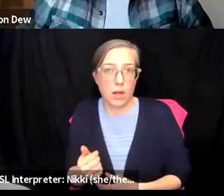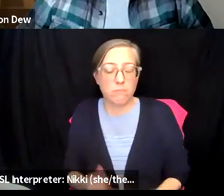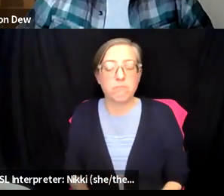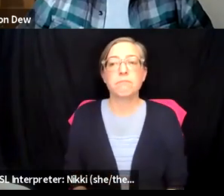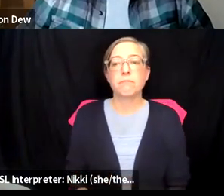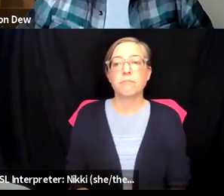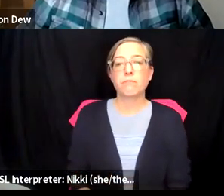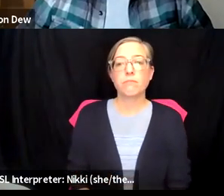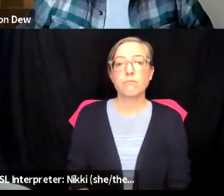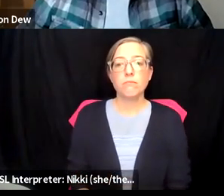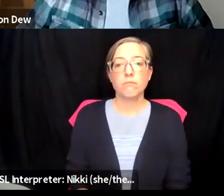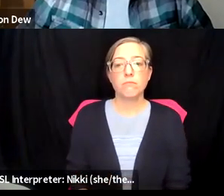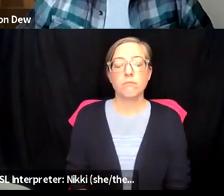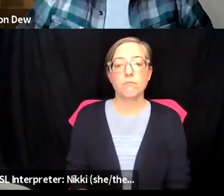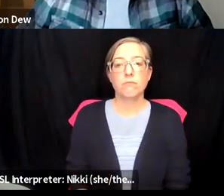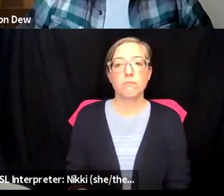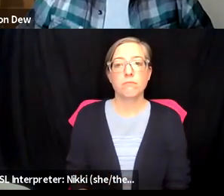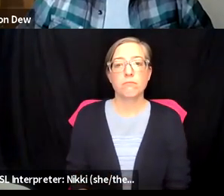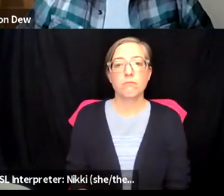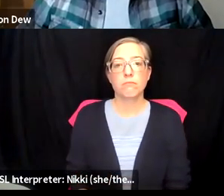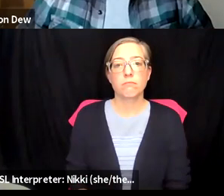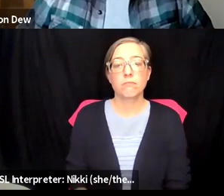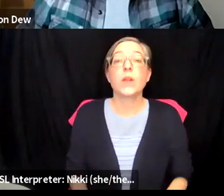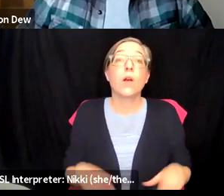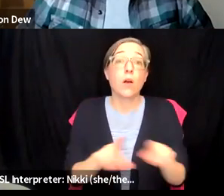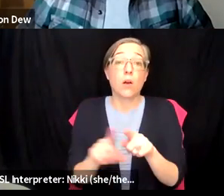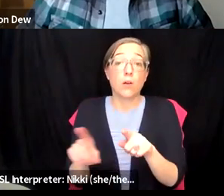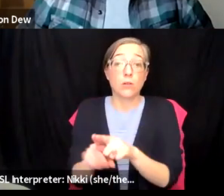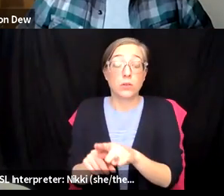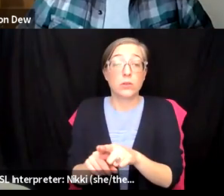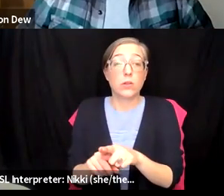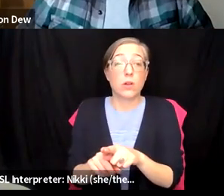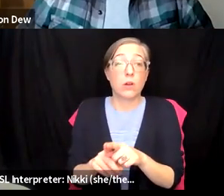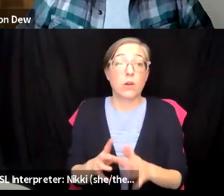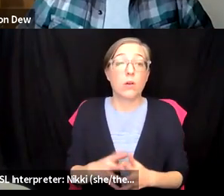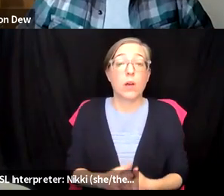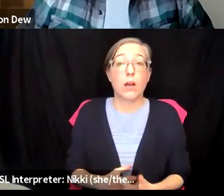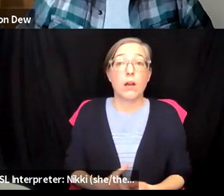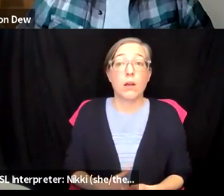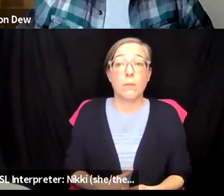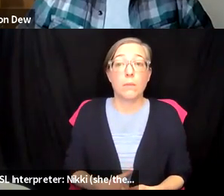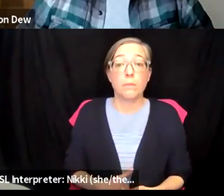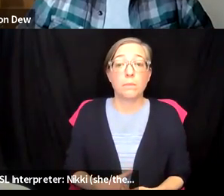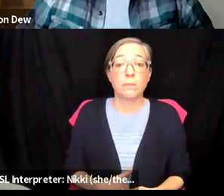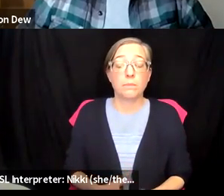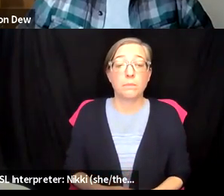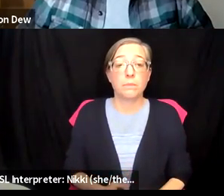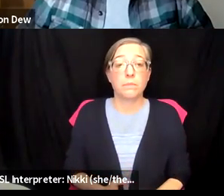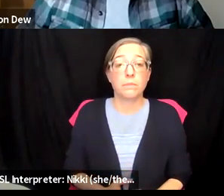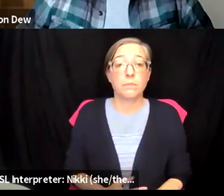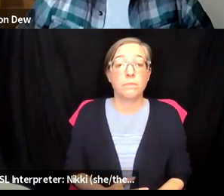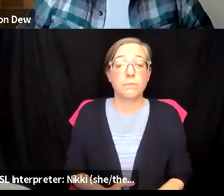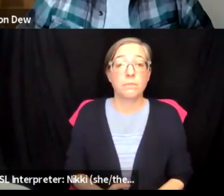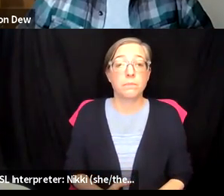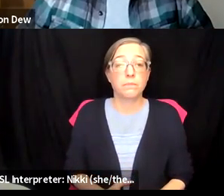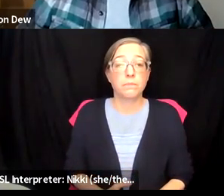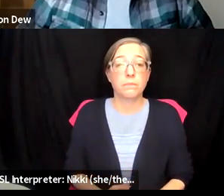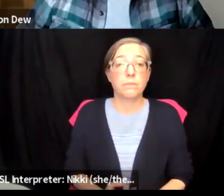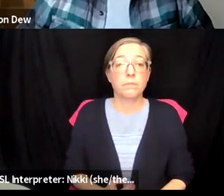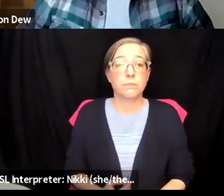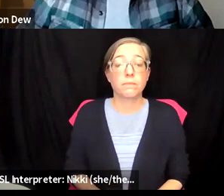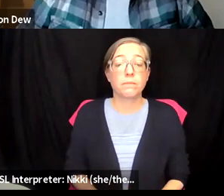And I guess I would add too that each of the disability